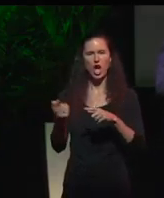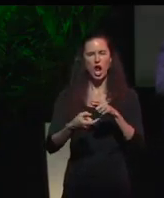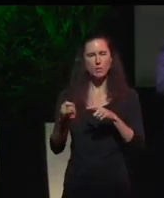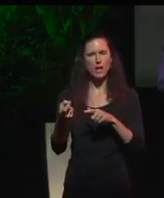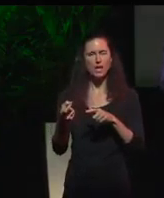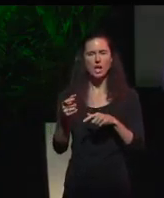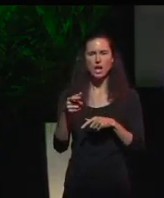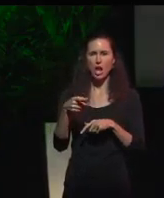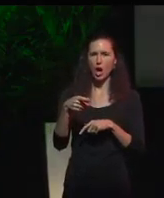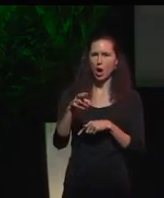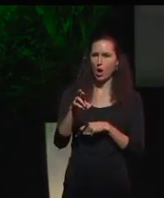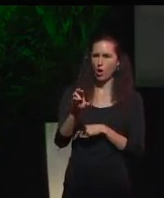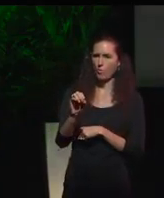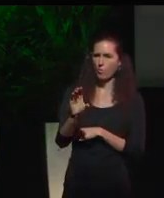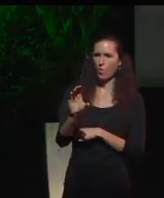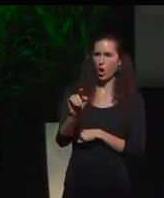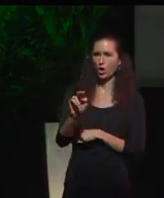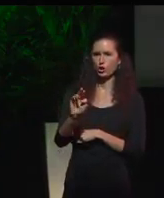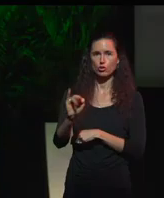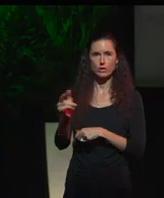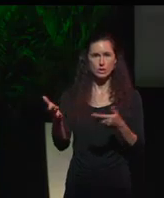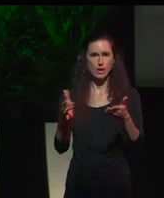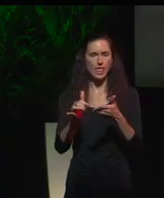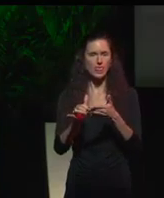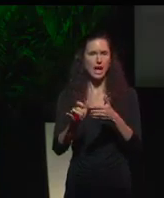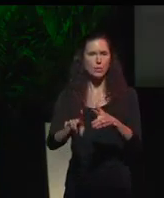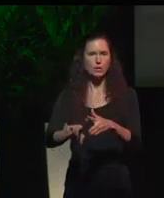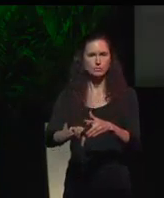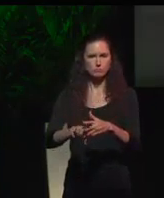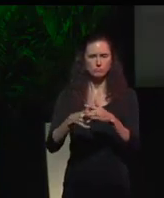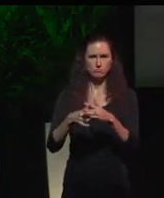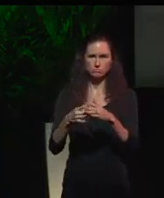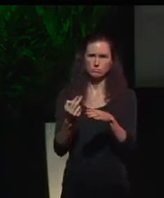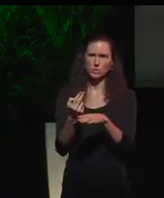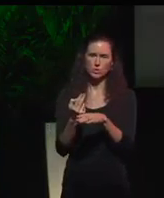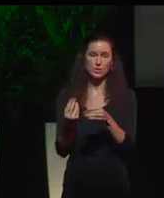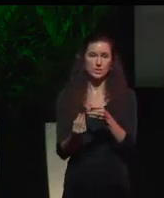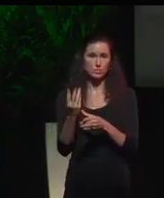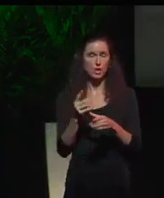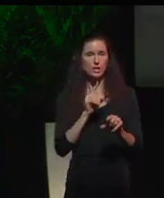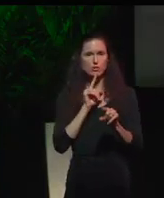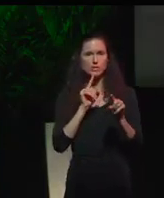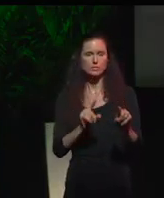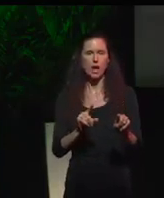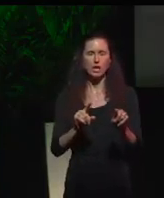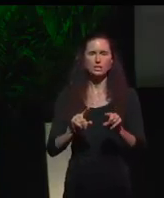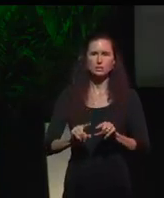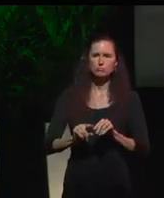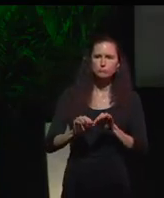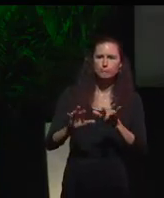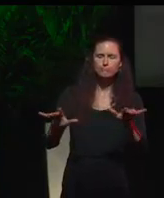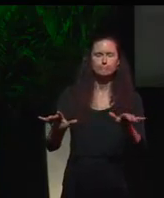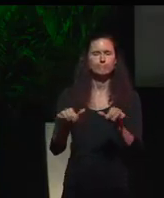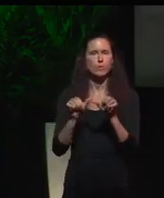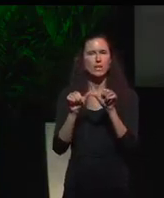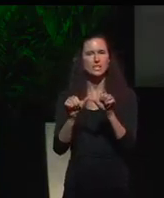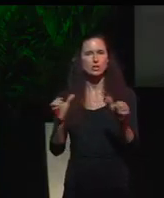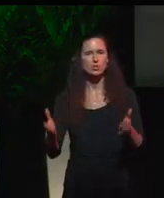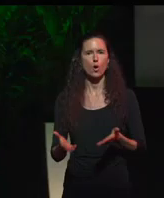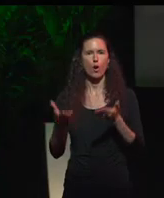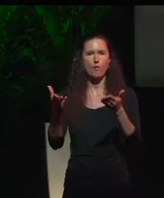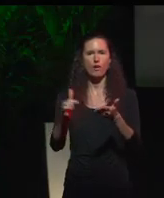Service. That's the service that we quickly launched in the spring, really a response to the pandemic, continued to offer that